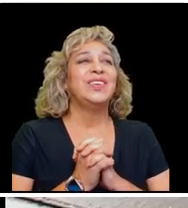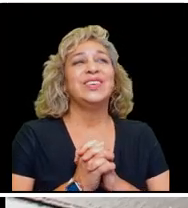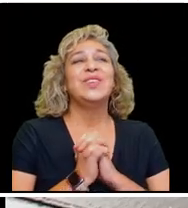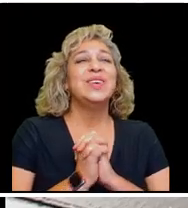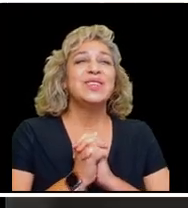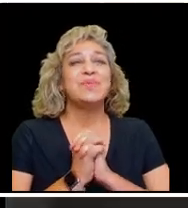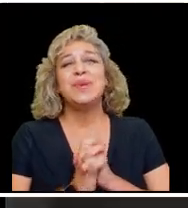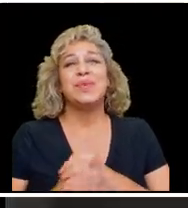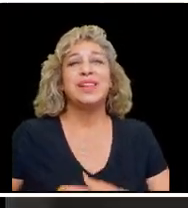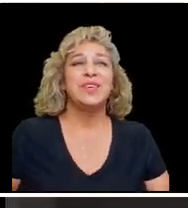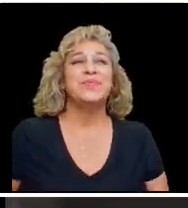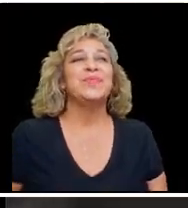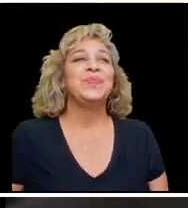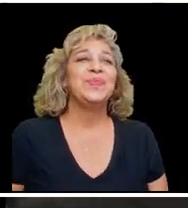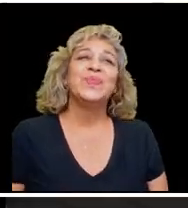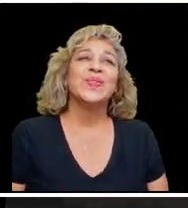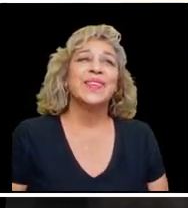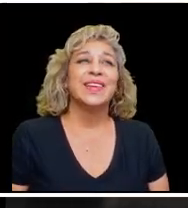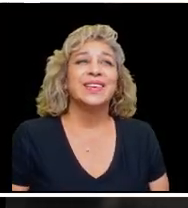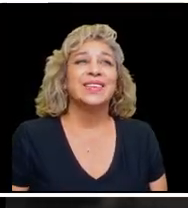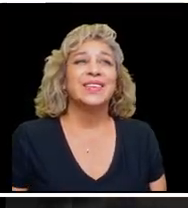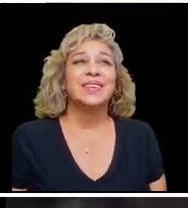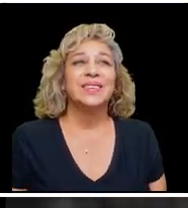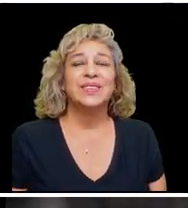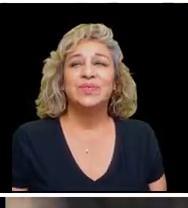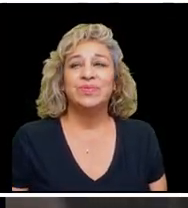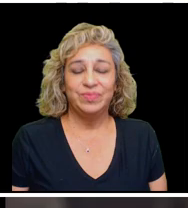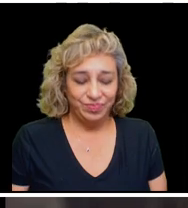no wonder the people of them